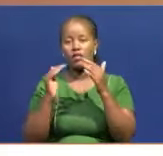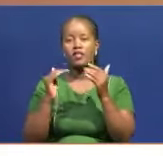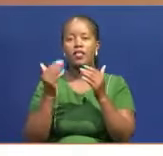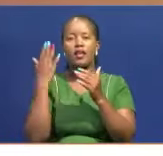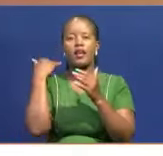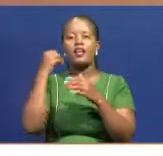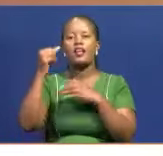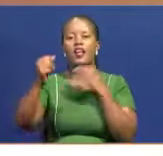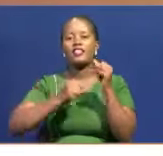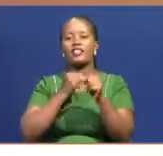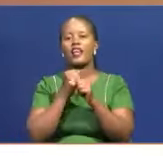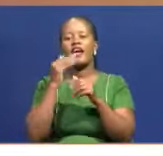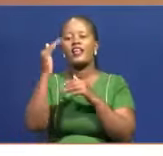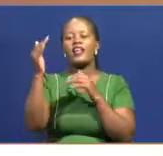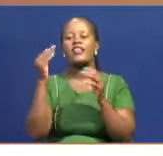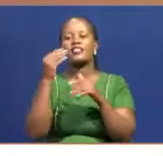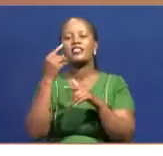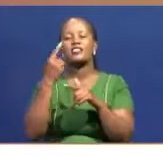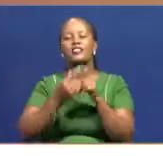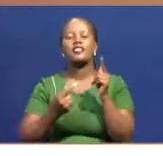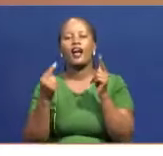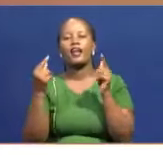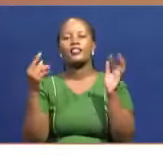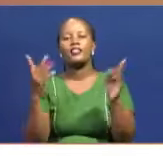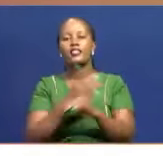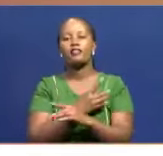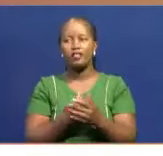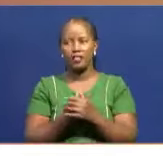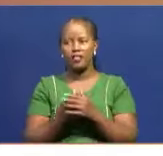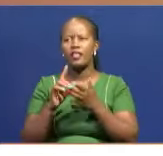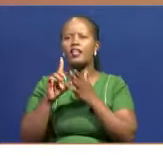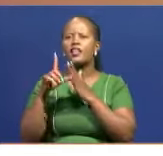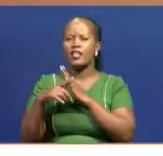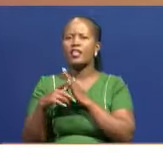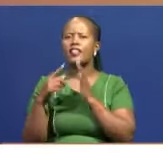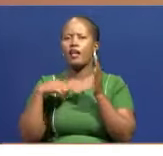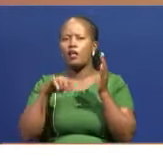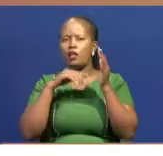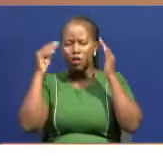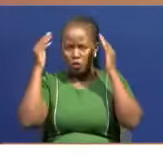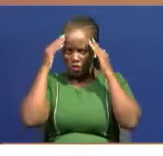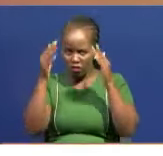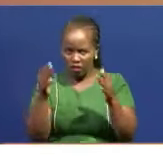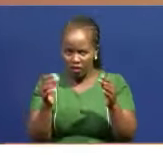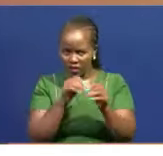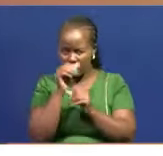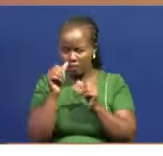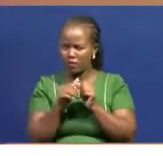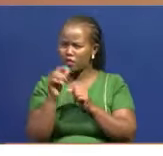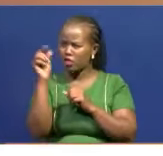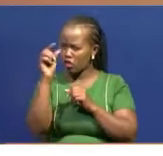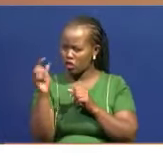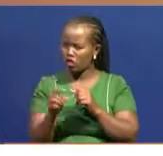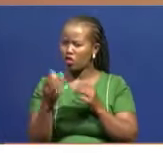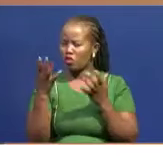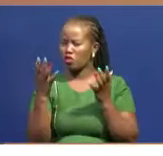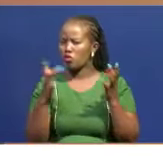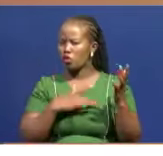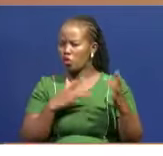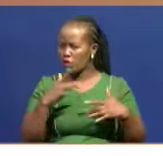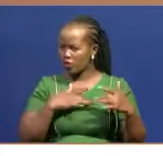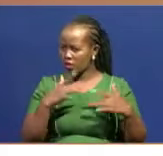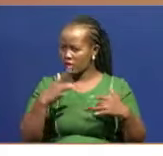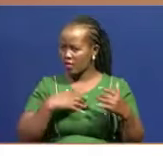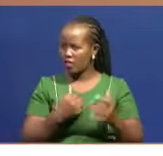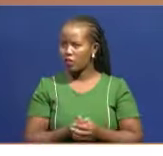course, it will be different. So after that, then we looked at geographical considerations. Then we also had to